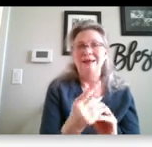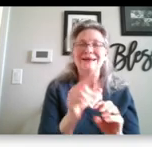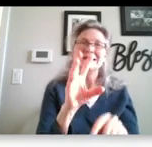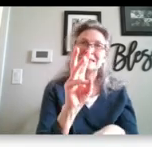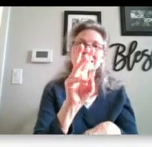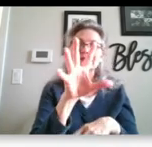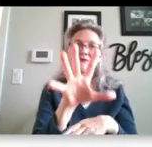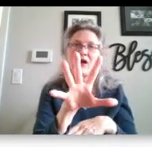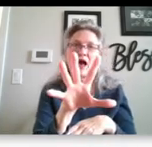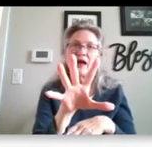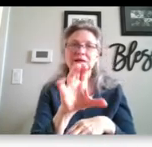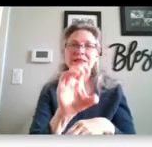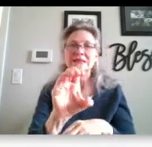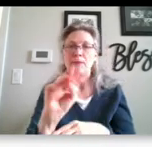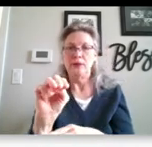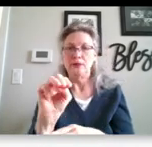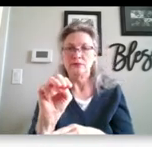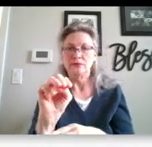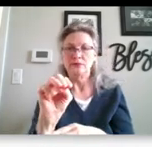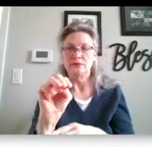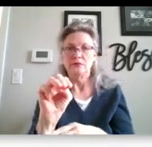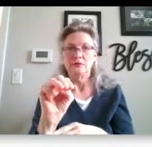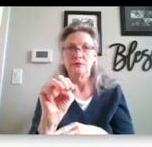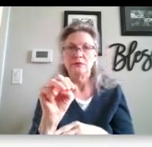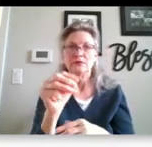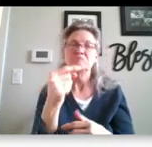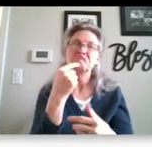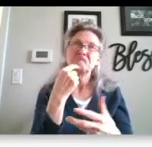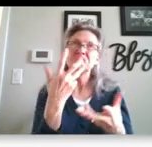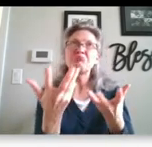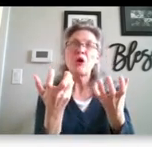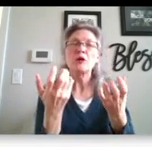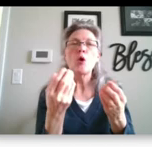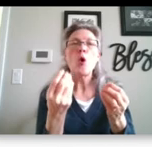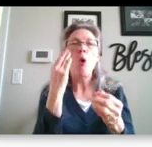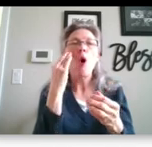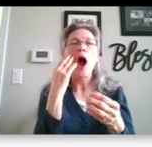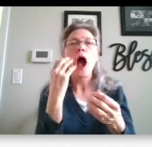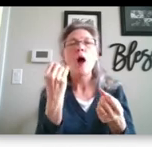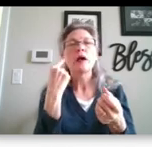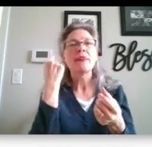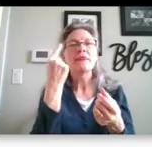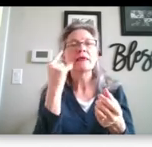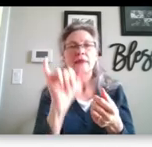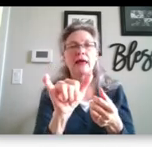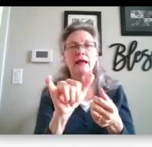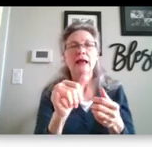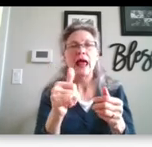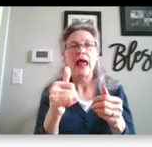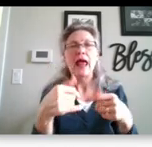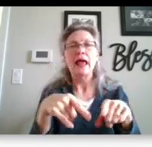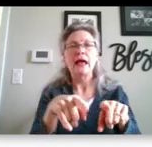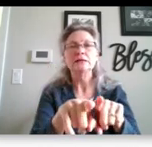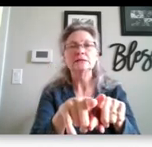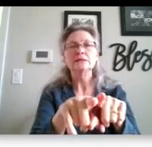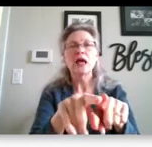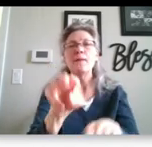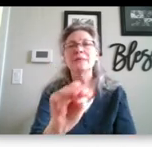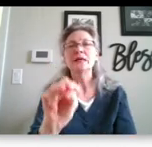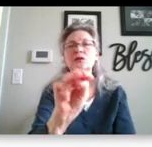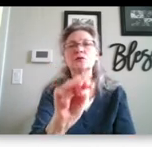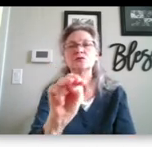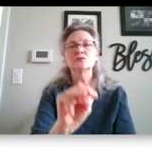65 centimeters. And let's say that we want to know how we could think of that in